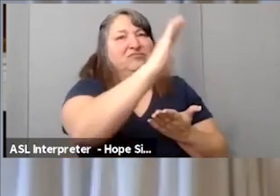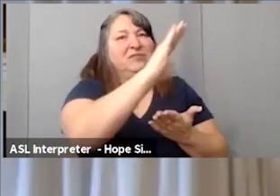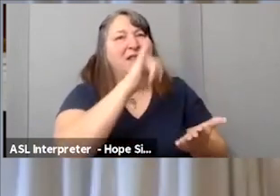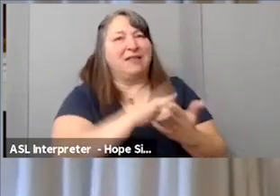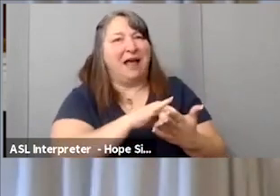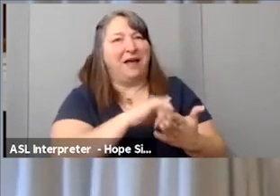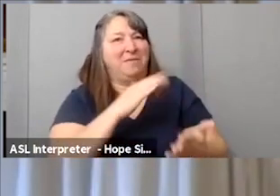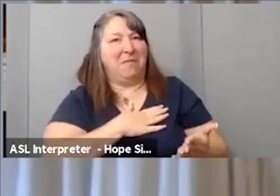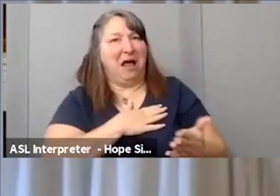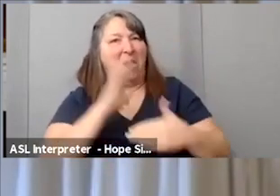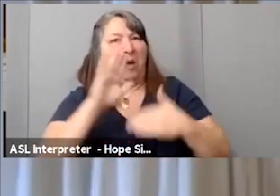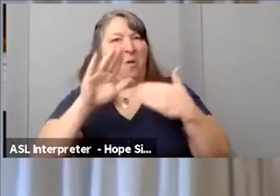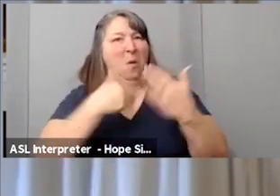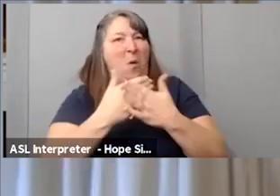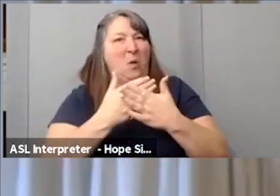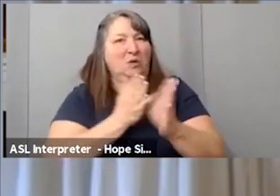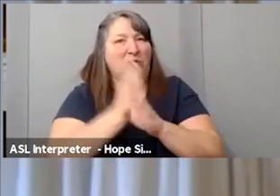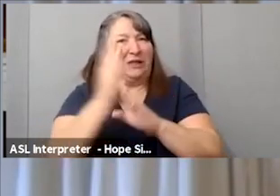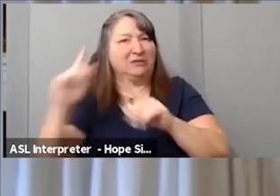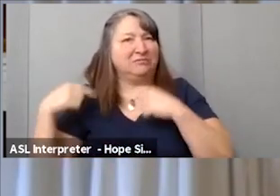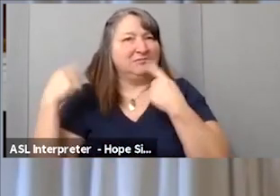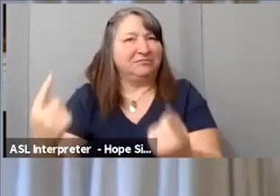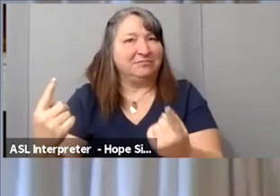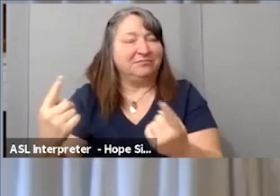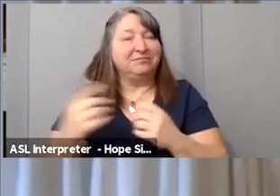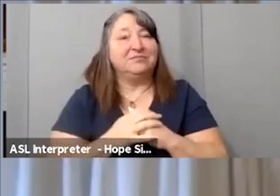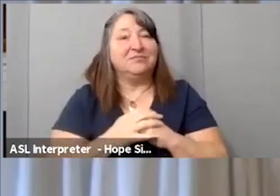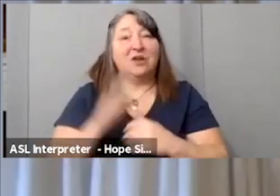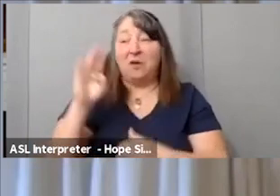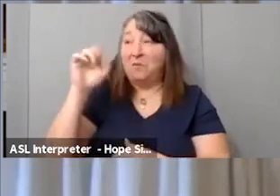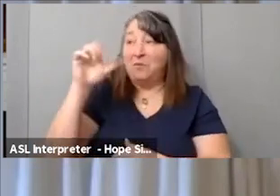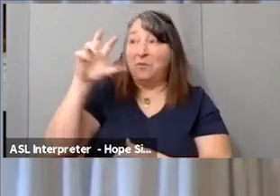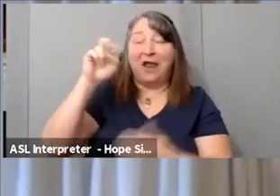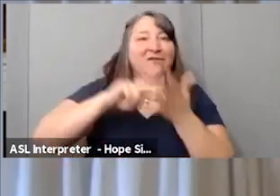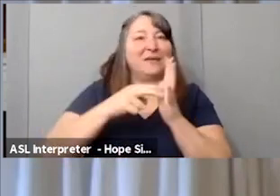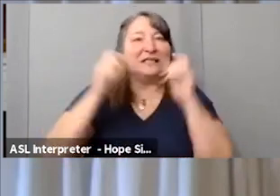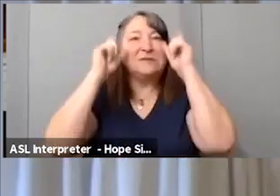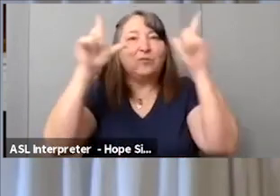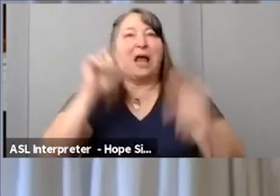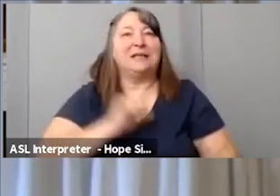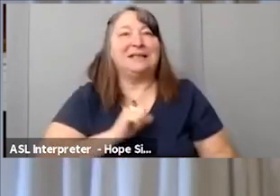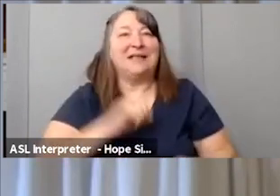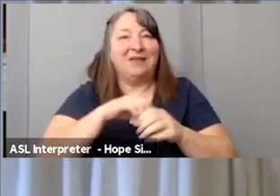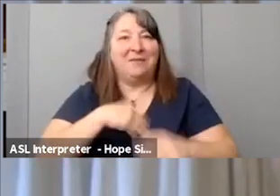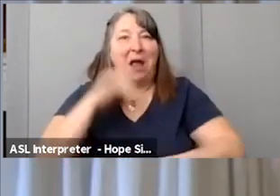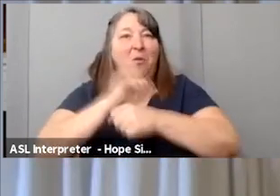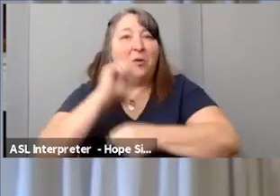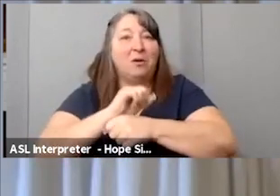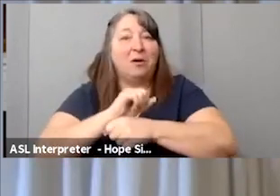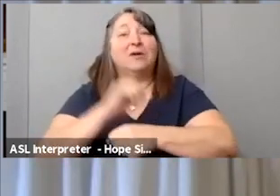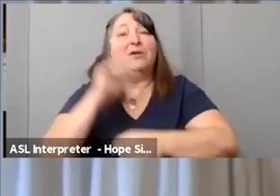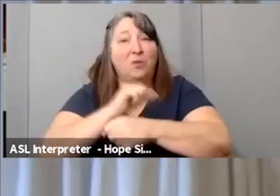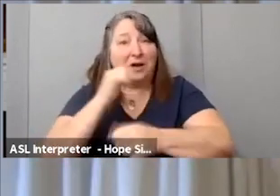I find that brave means surprising myself in my work, by the work I